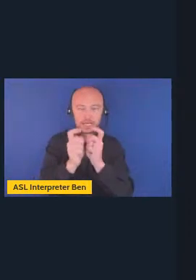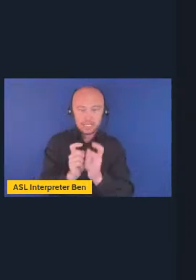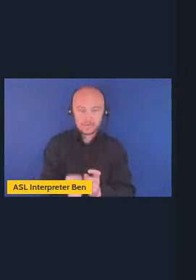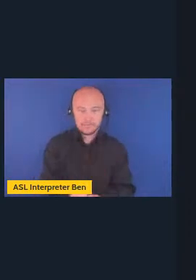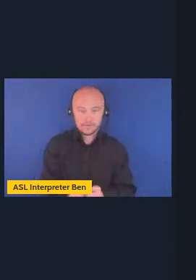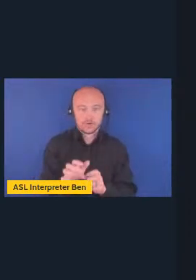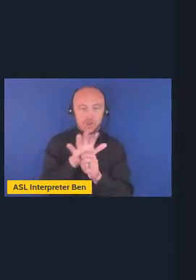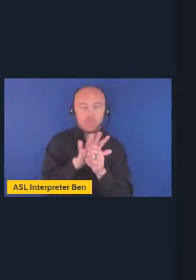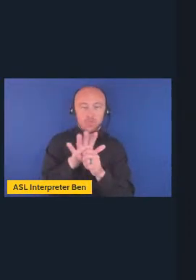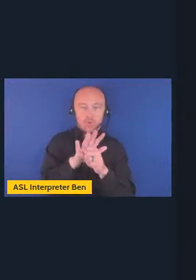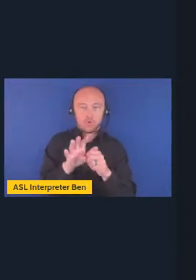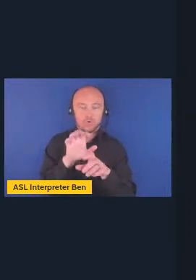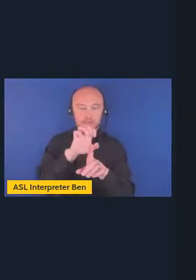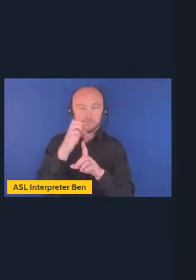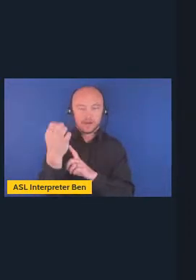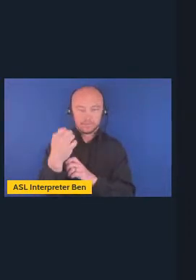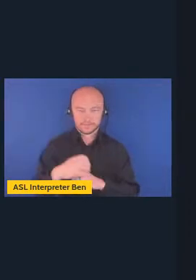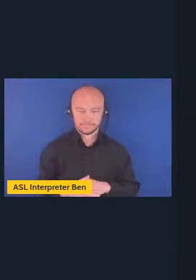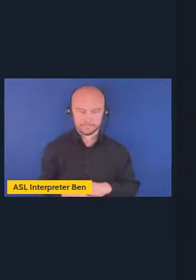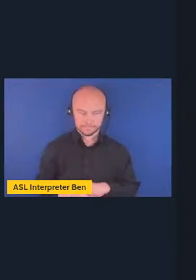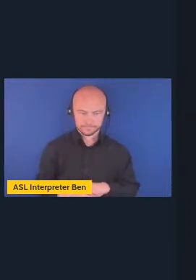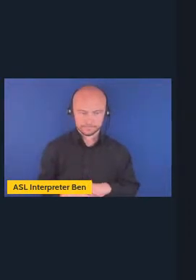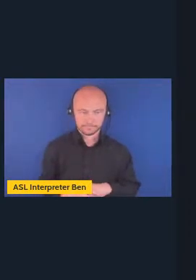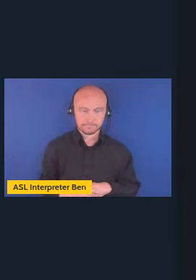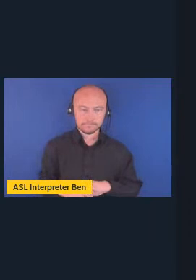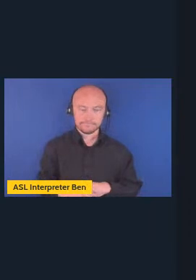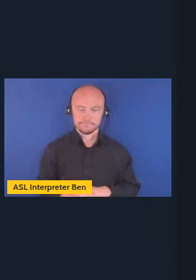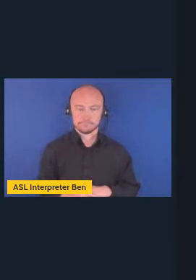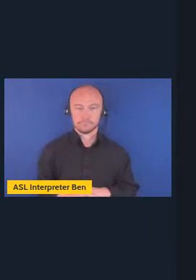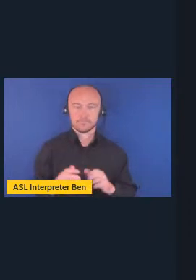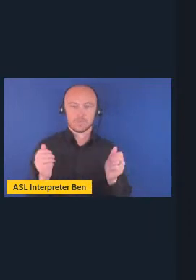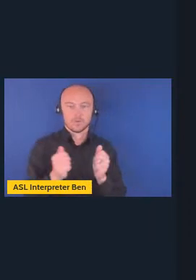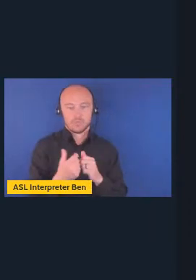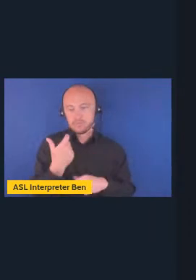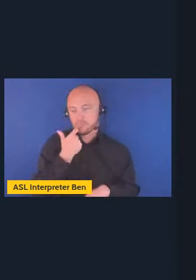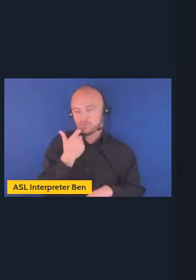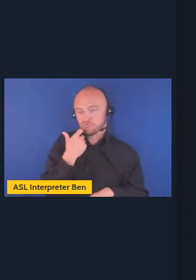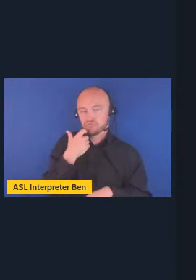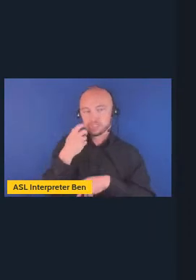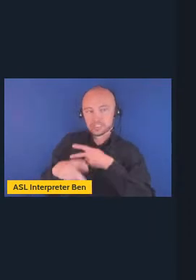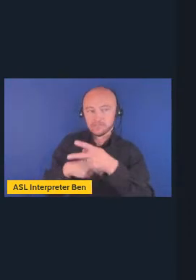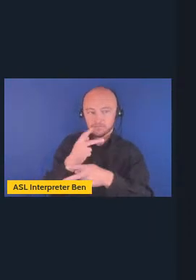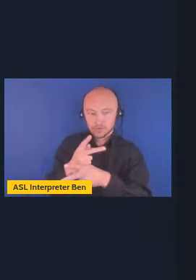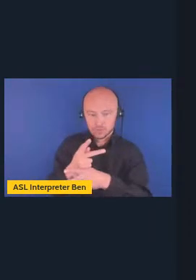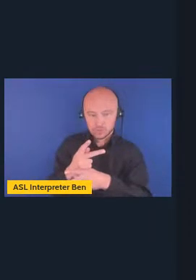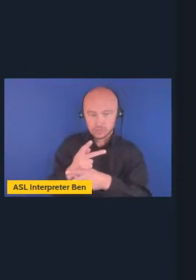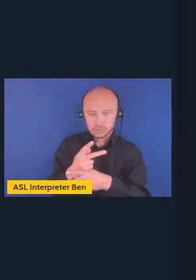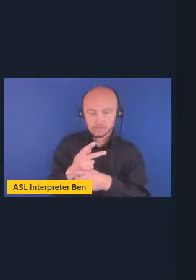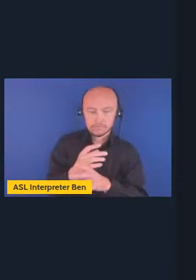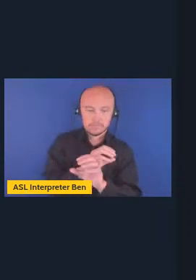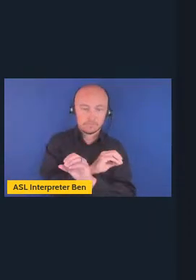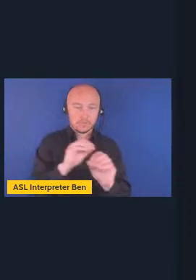local environment with the latest versions. And here I use for Node.js